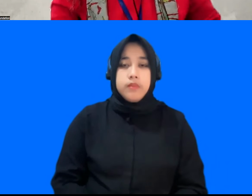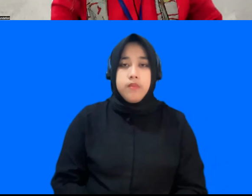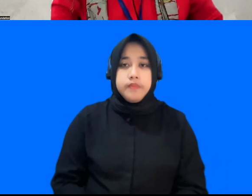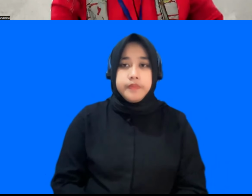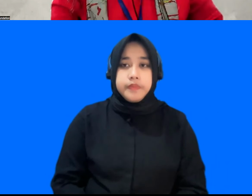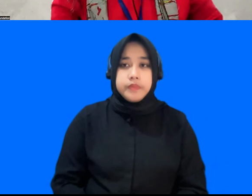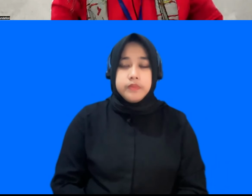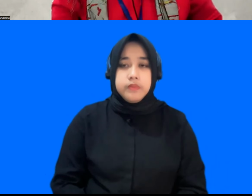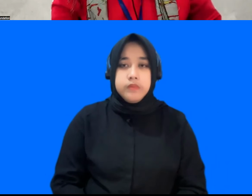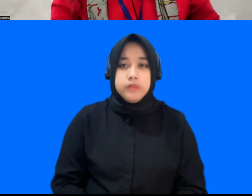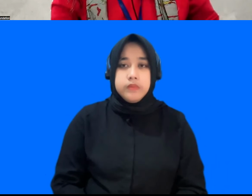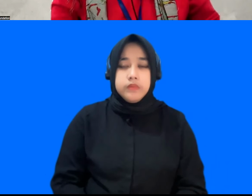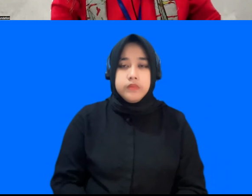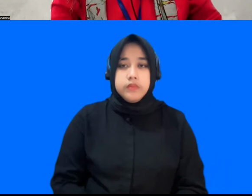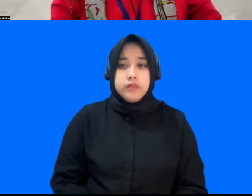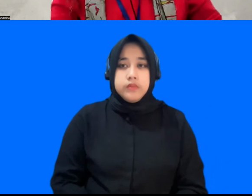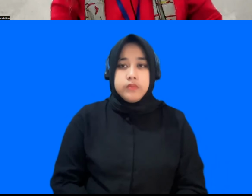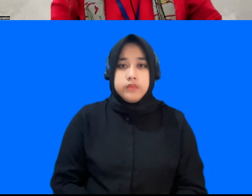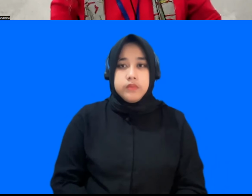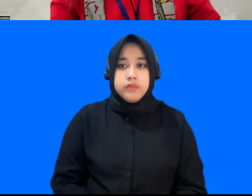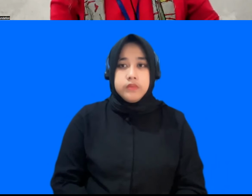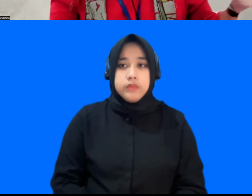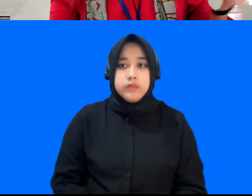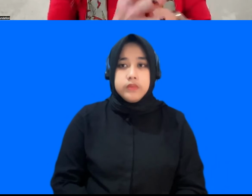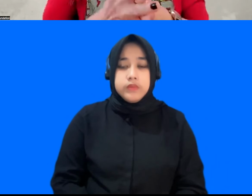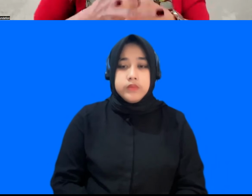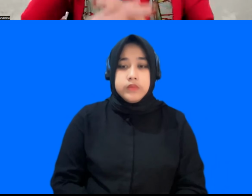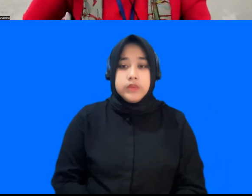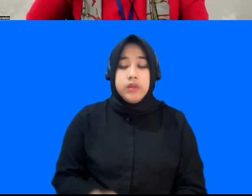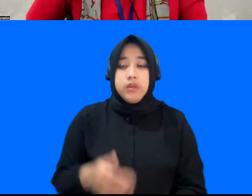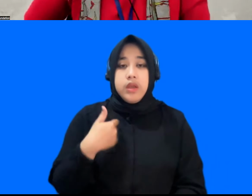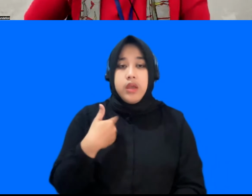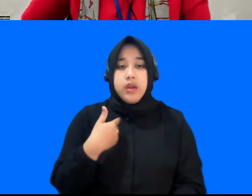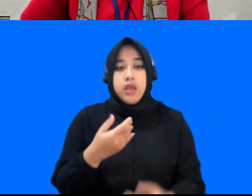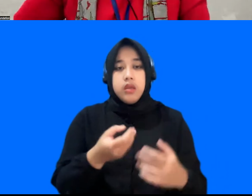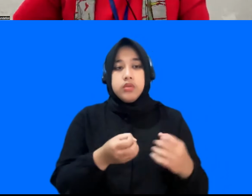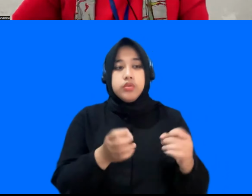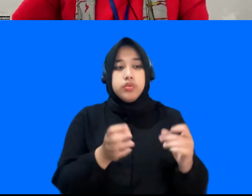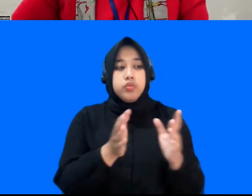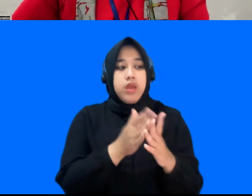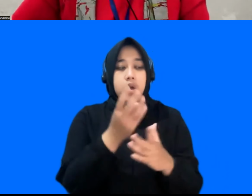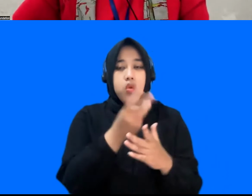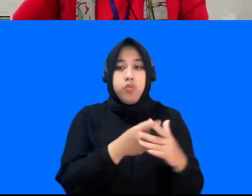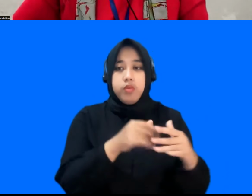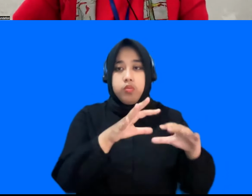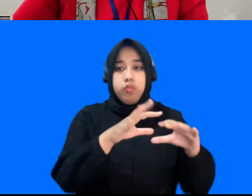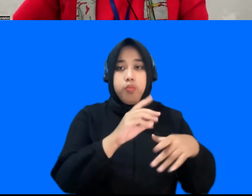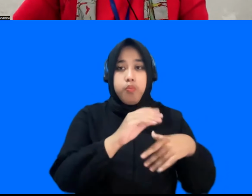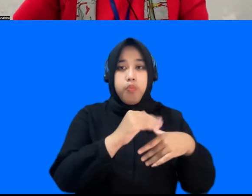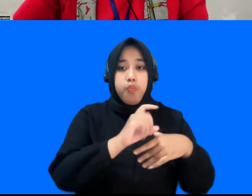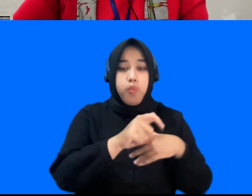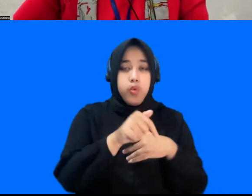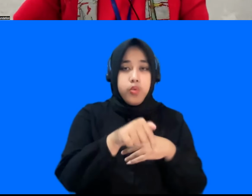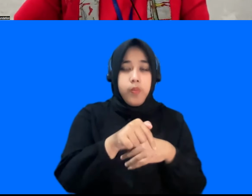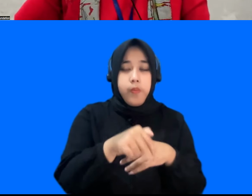scales in terms of production that will cause the cost to go up. So keeping